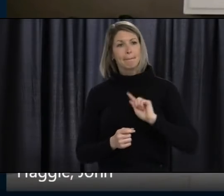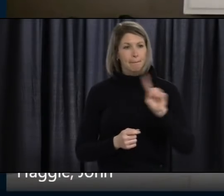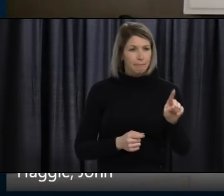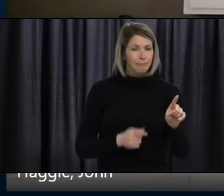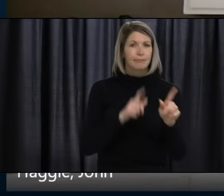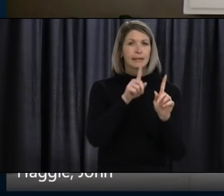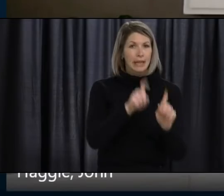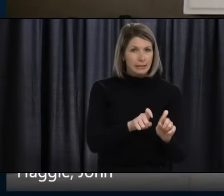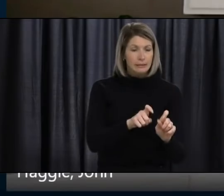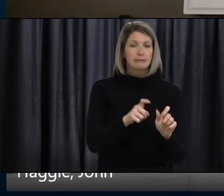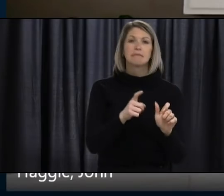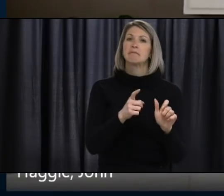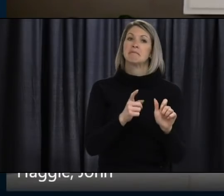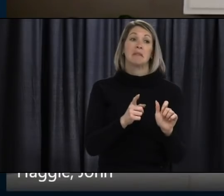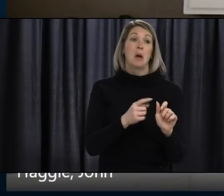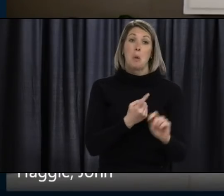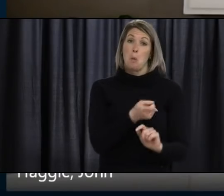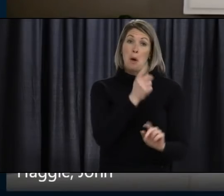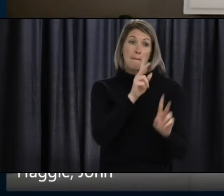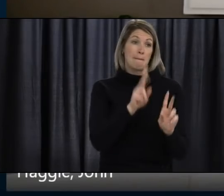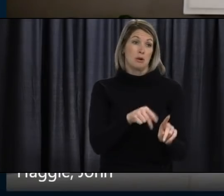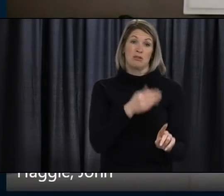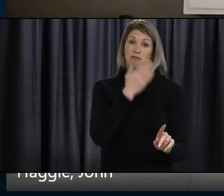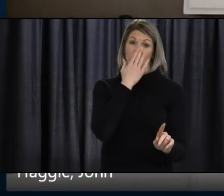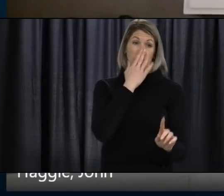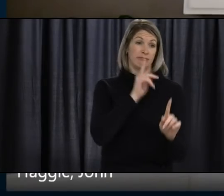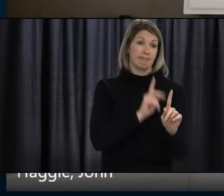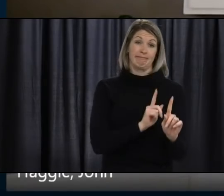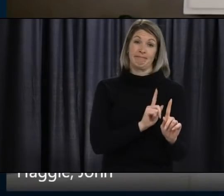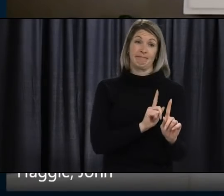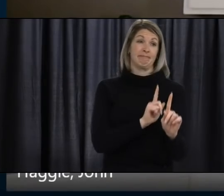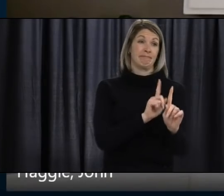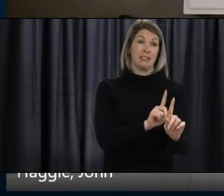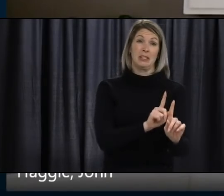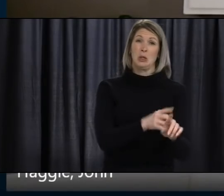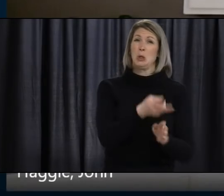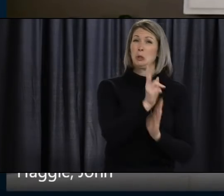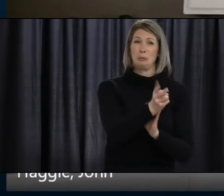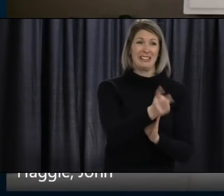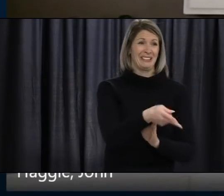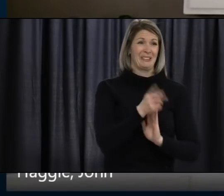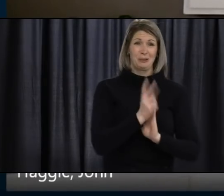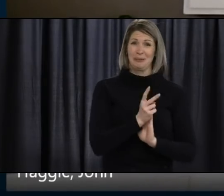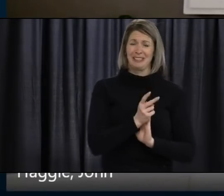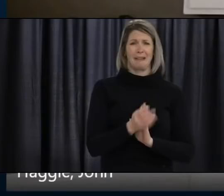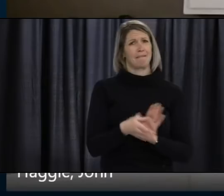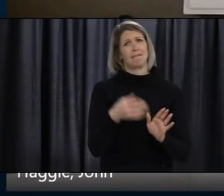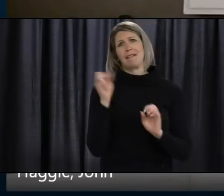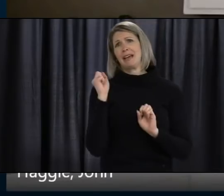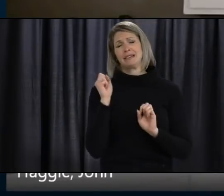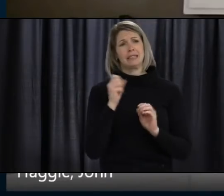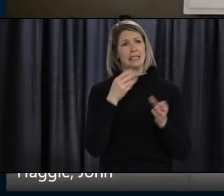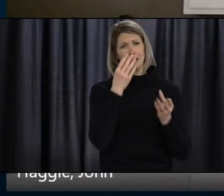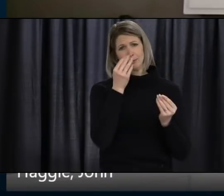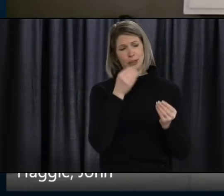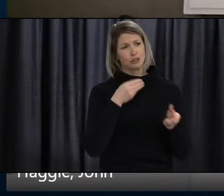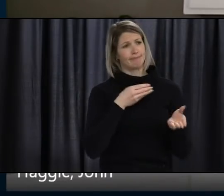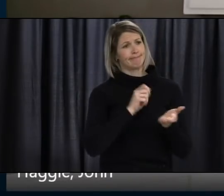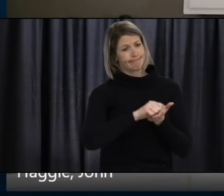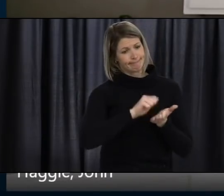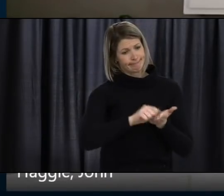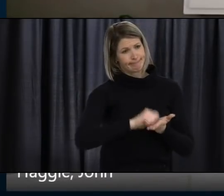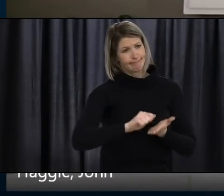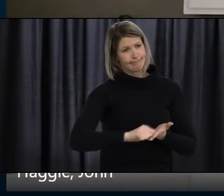of her in the line. The entire process took maybe 2 minutes. The administrative details had all been taken down over the phone